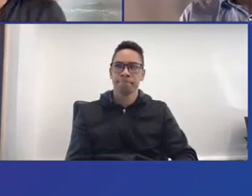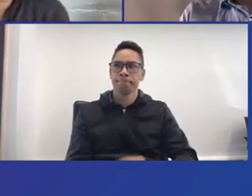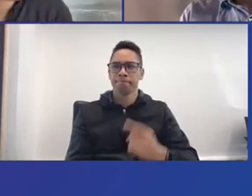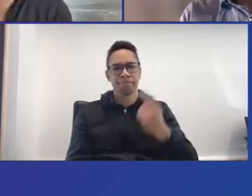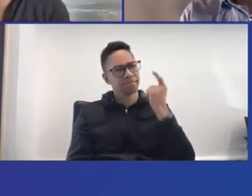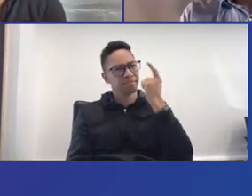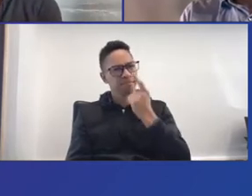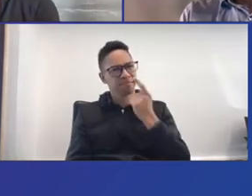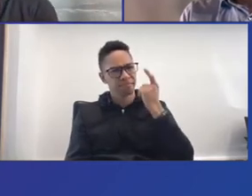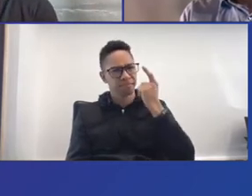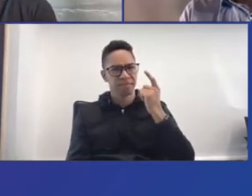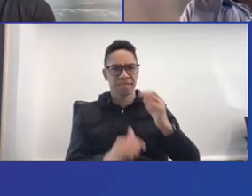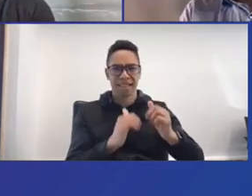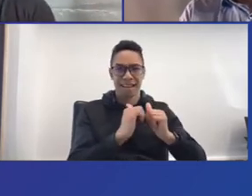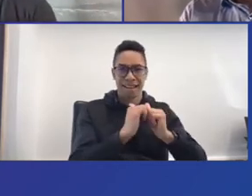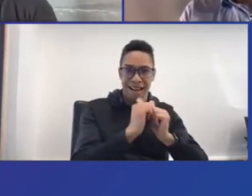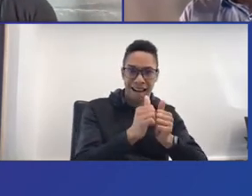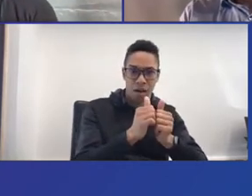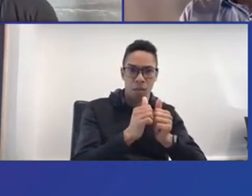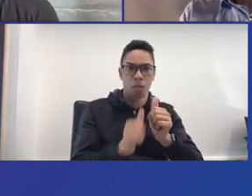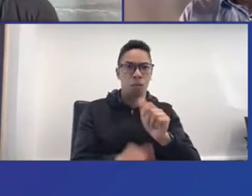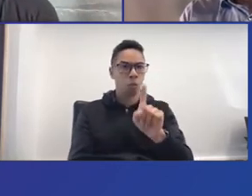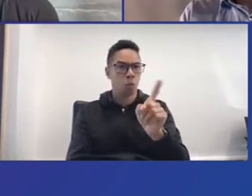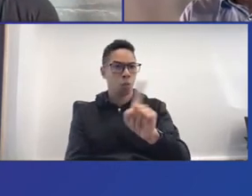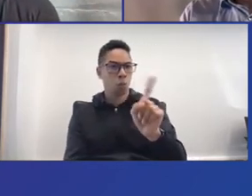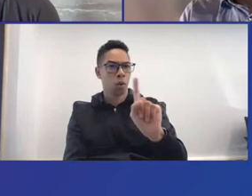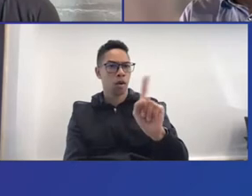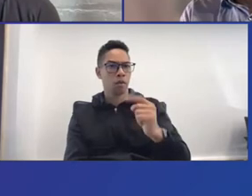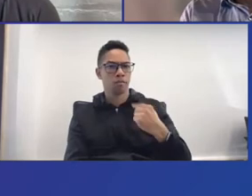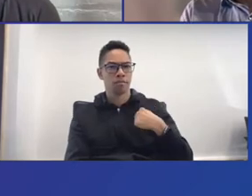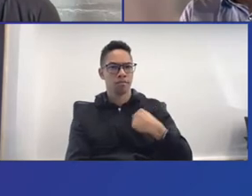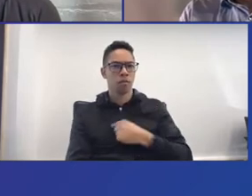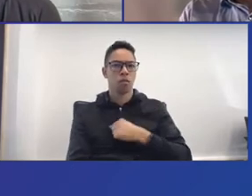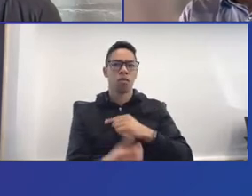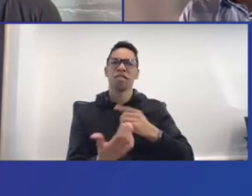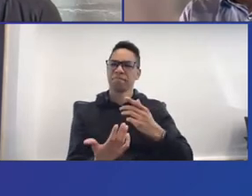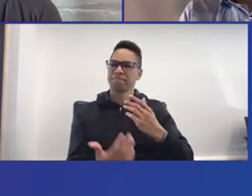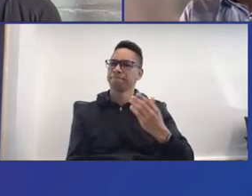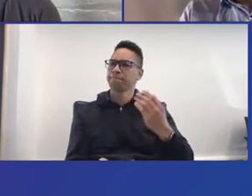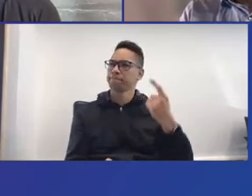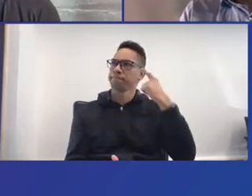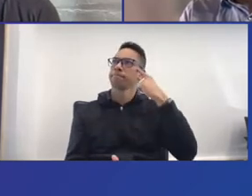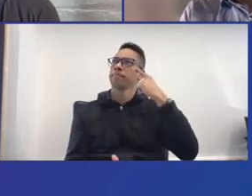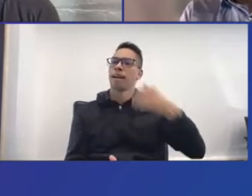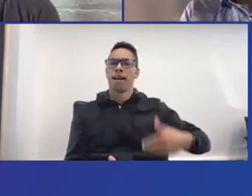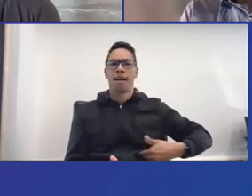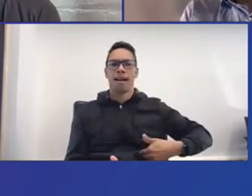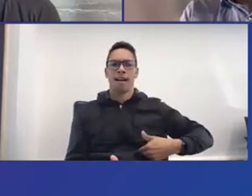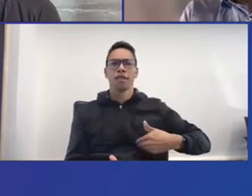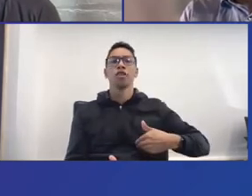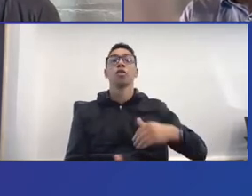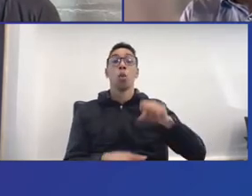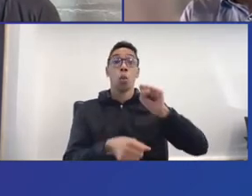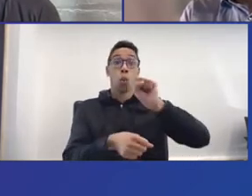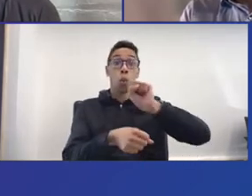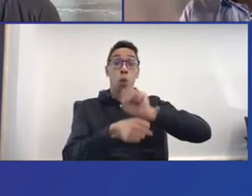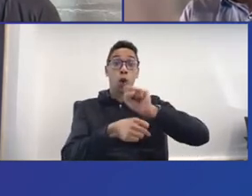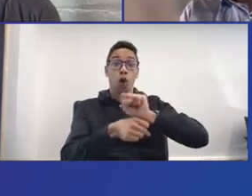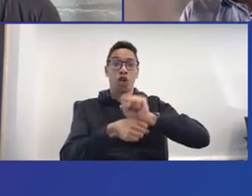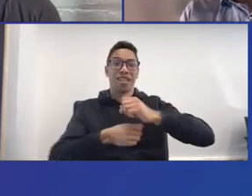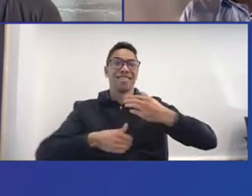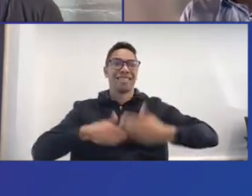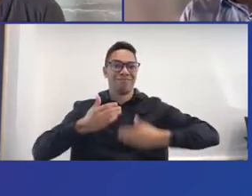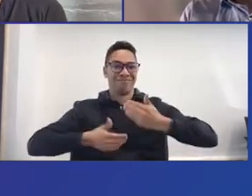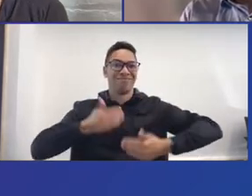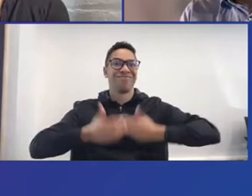where we become conscious that work is happening,